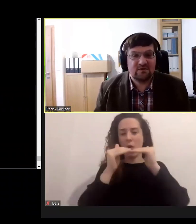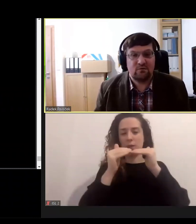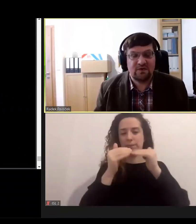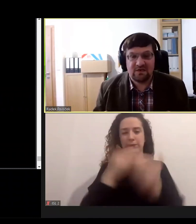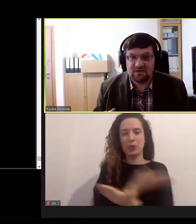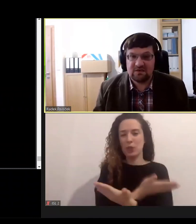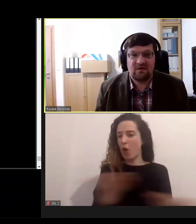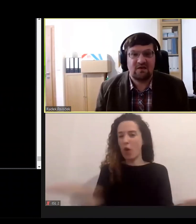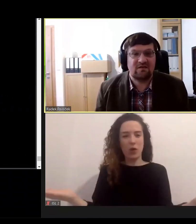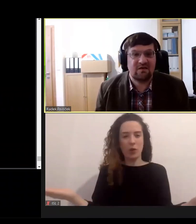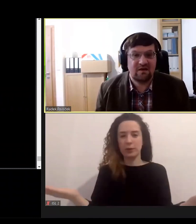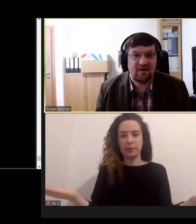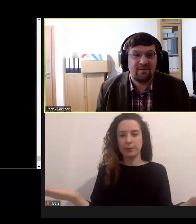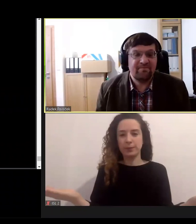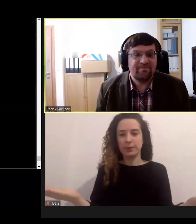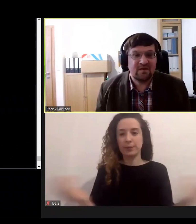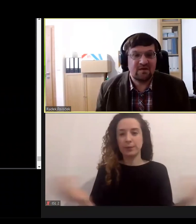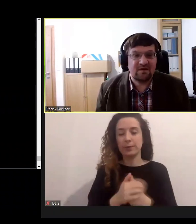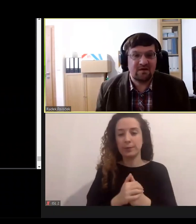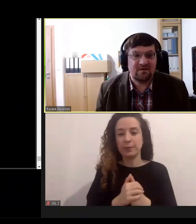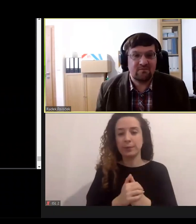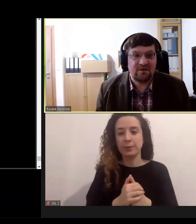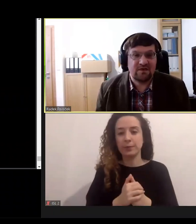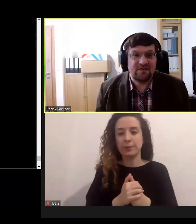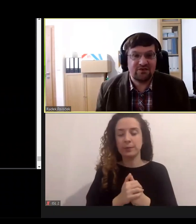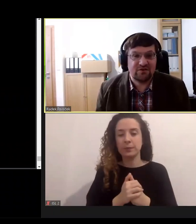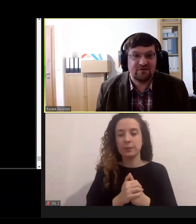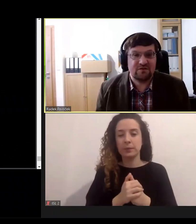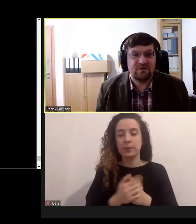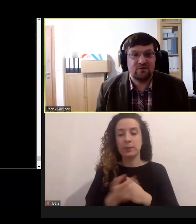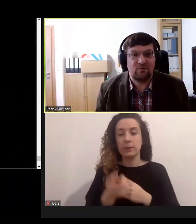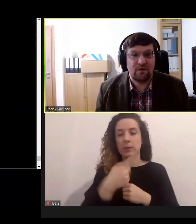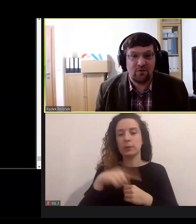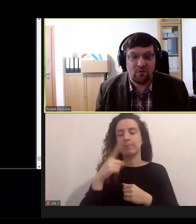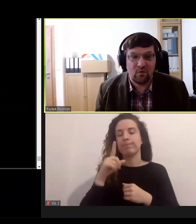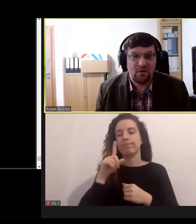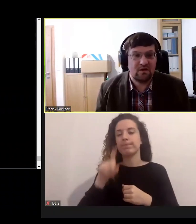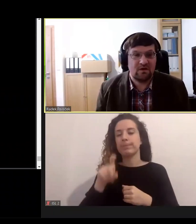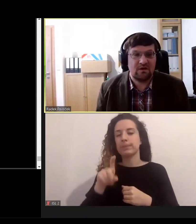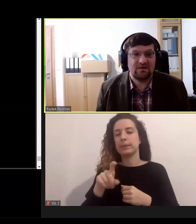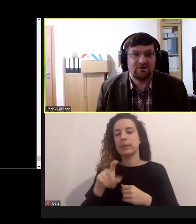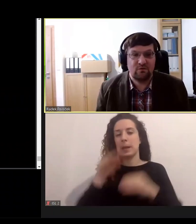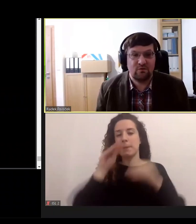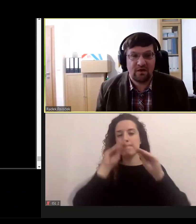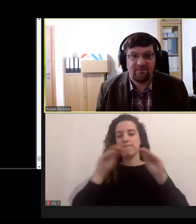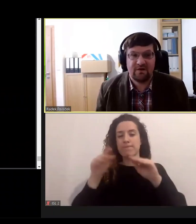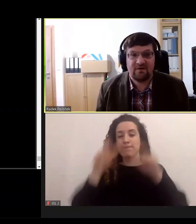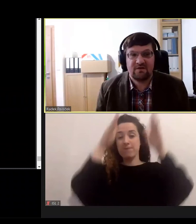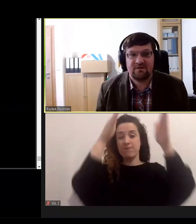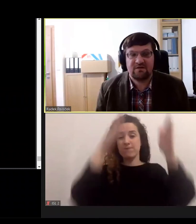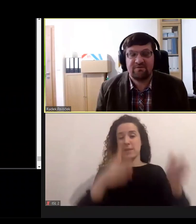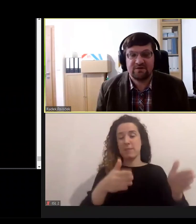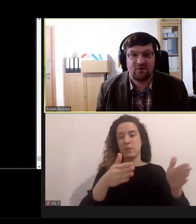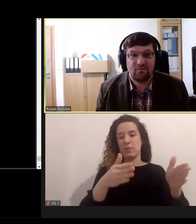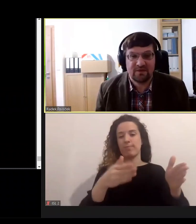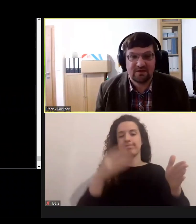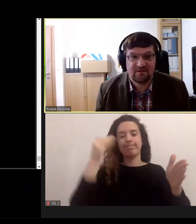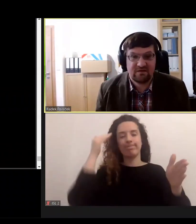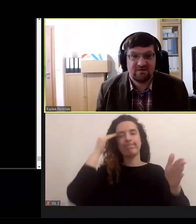and we focus mostly on practice. We are in a, let's say, close touch with in